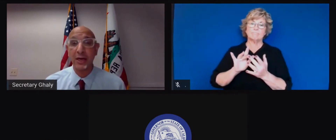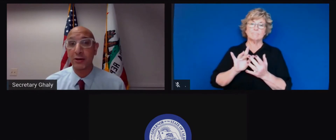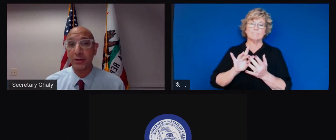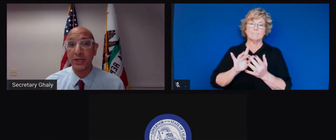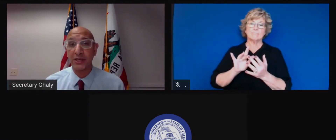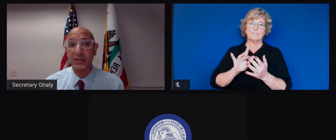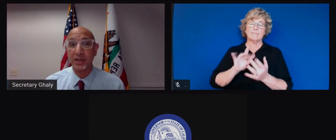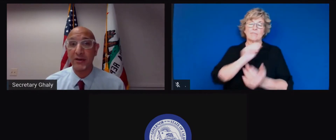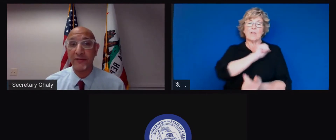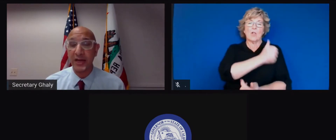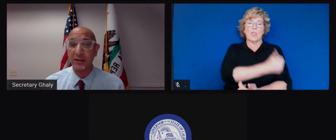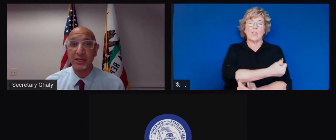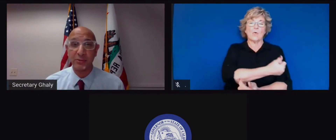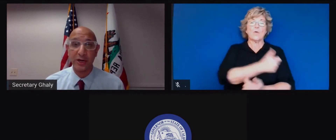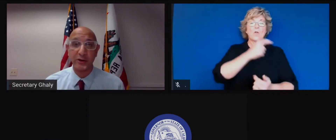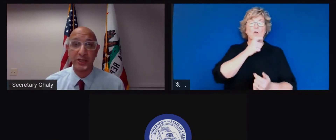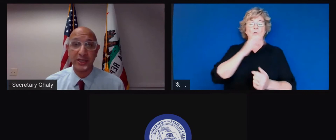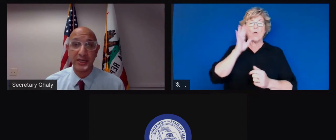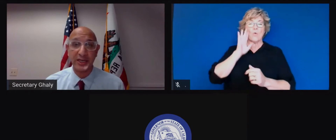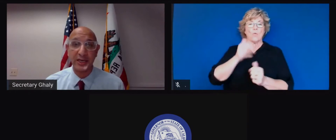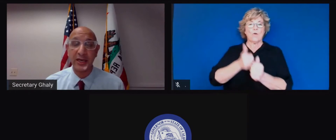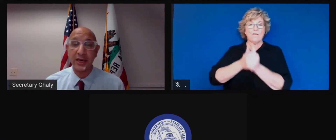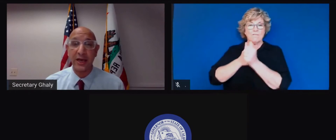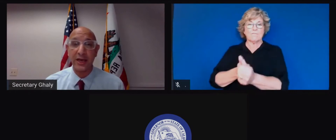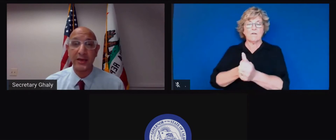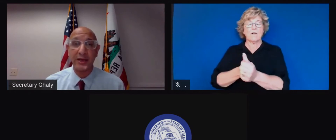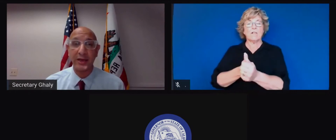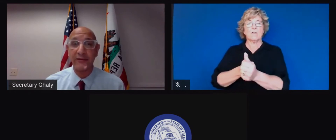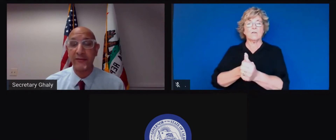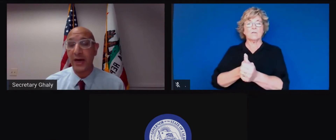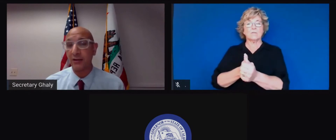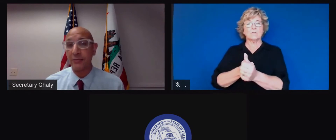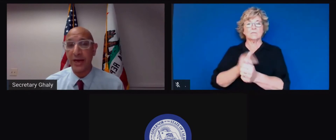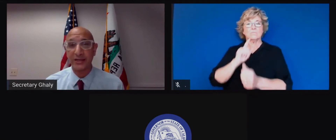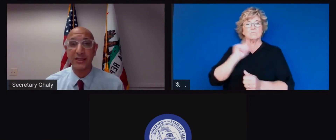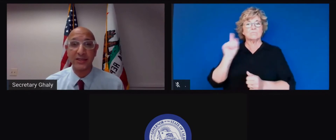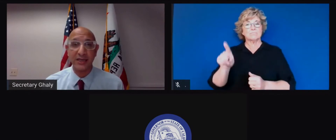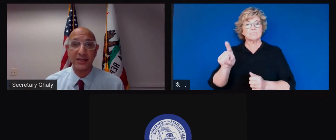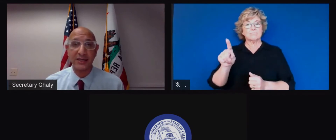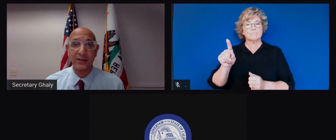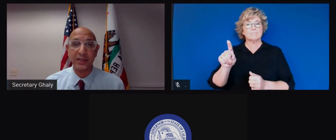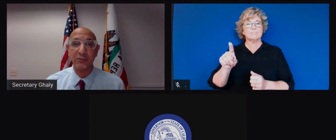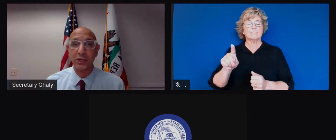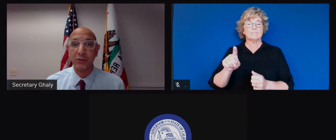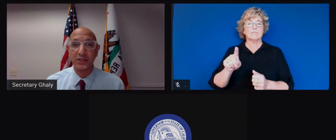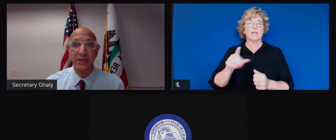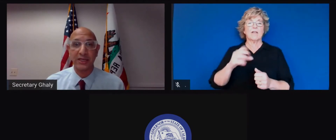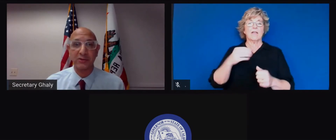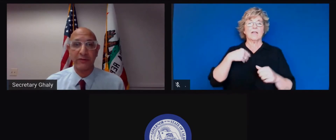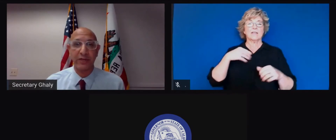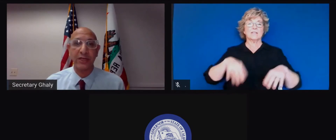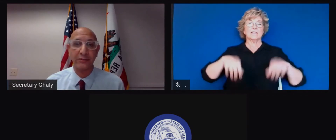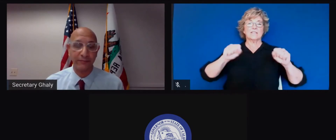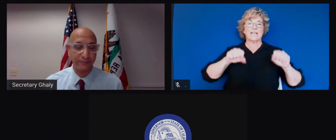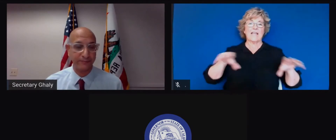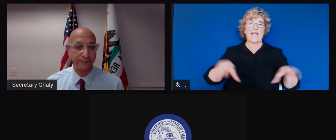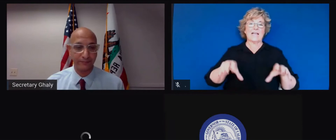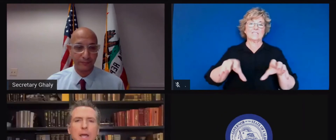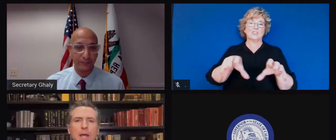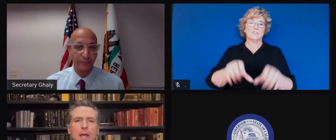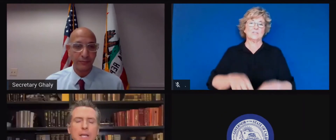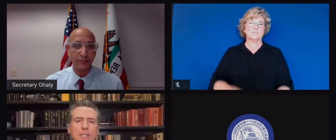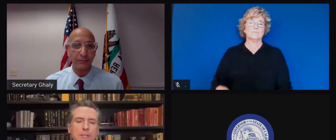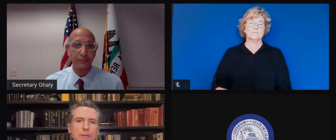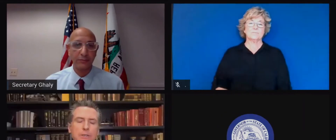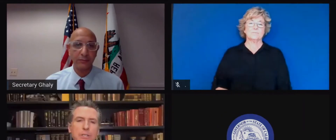have agreed to follow this prioritization. And if follow-up action is necessary, we will take it swiftly.